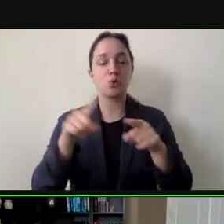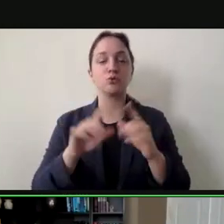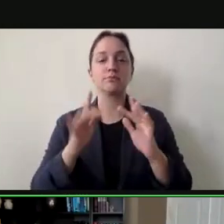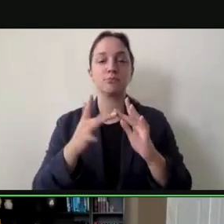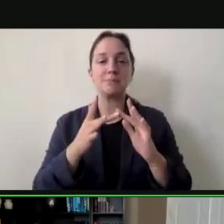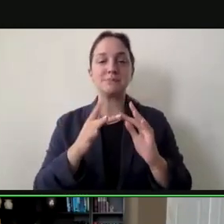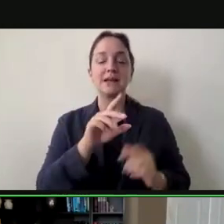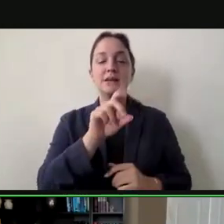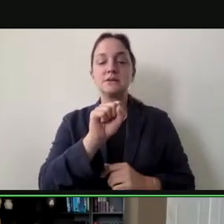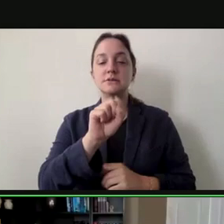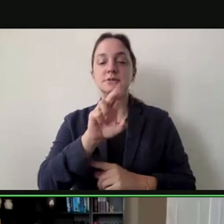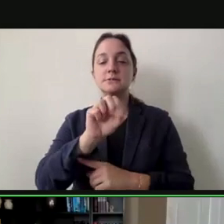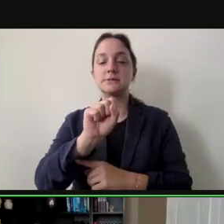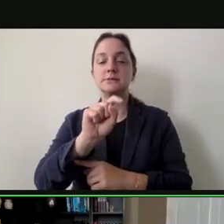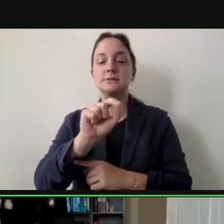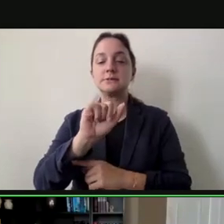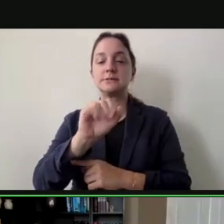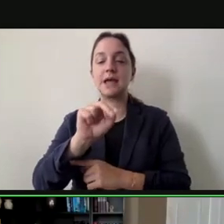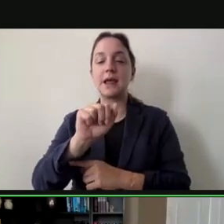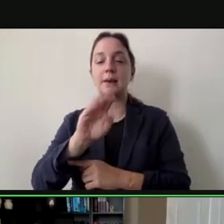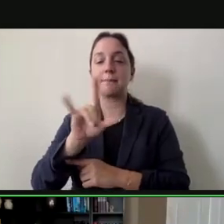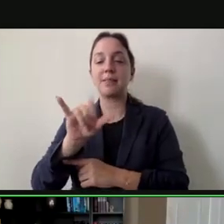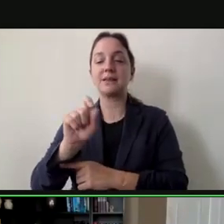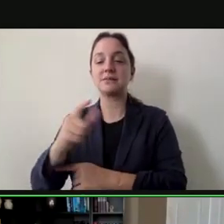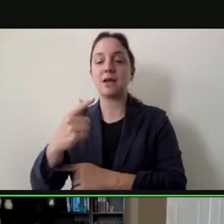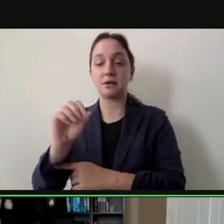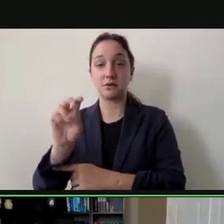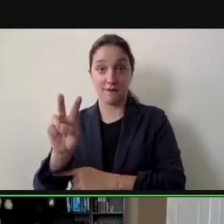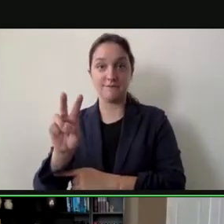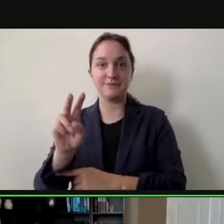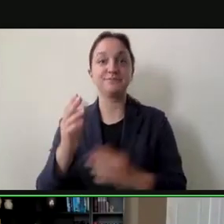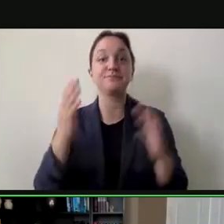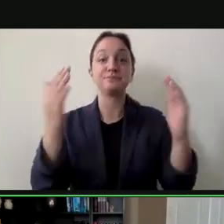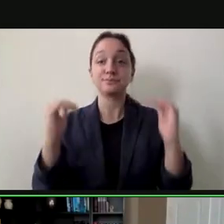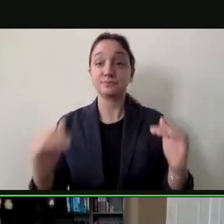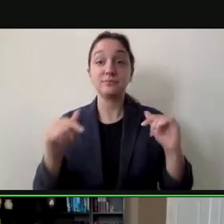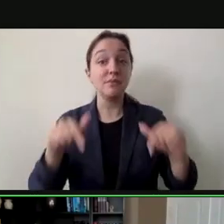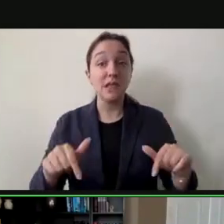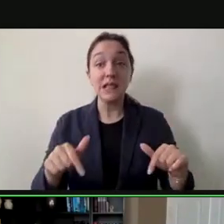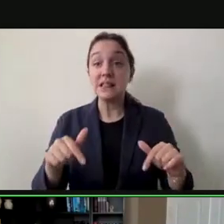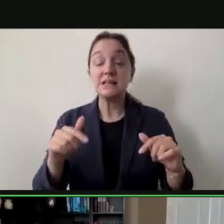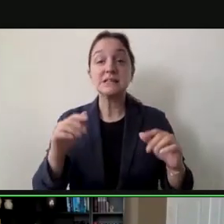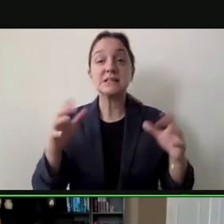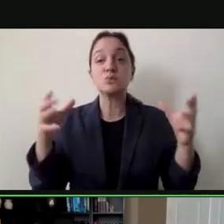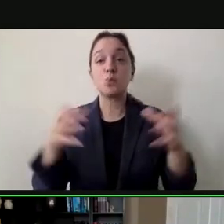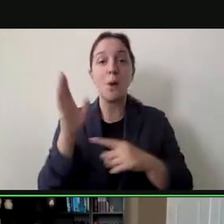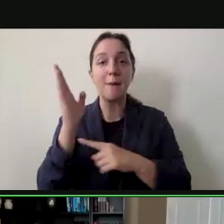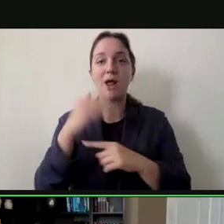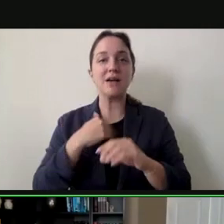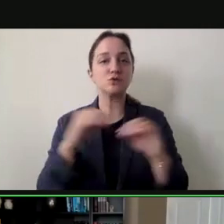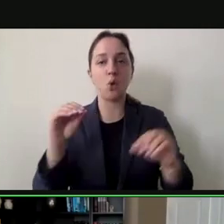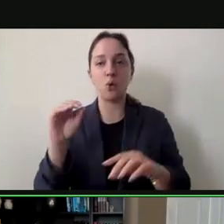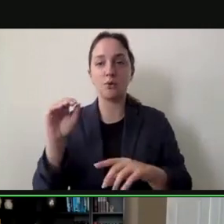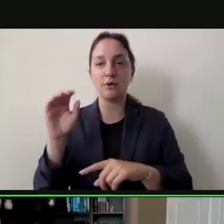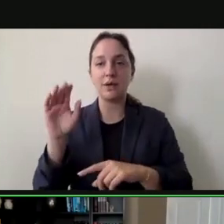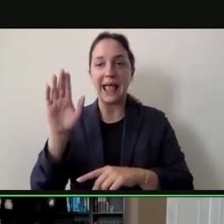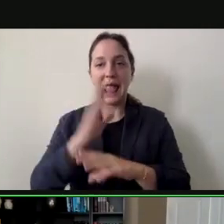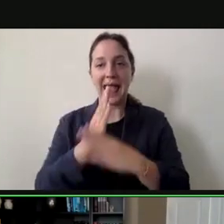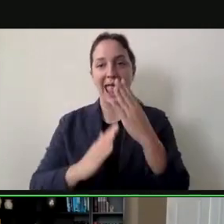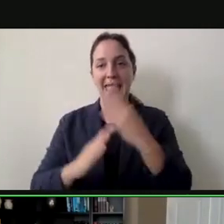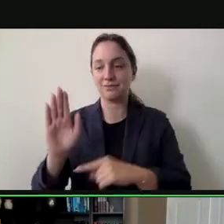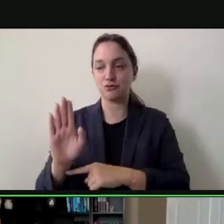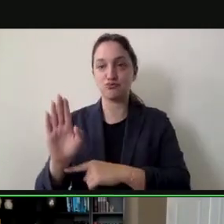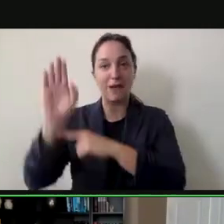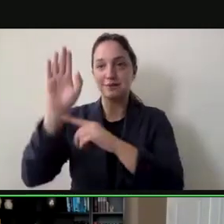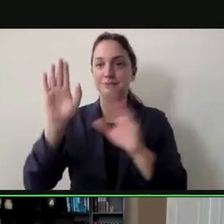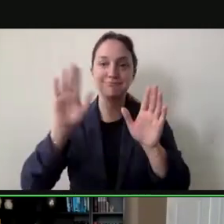sustainability.gov. And we will not be using the raise hand feature in this webinar. We did get a lot of questions, and so